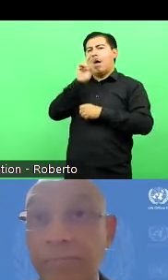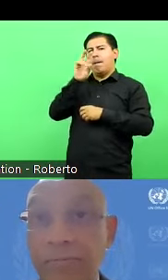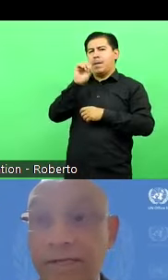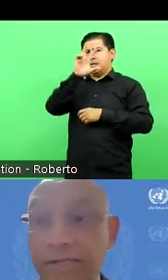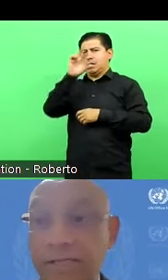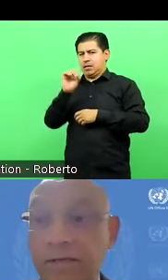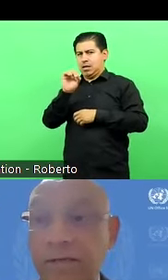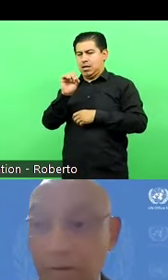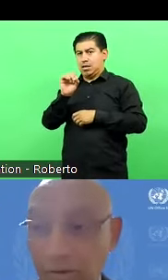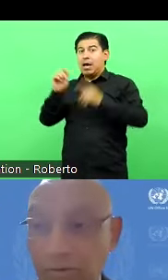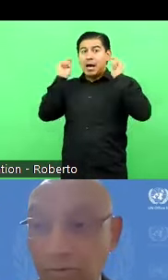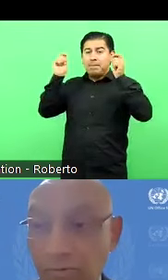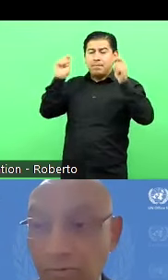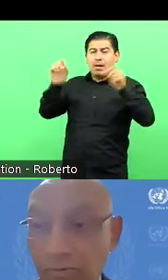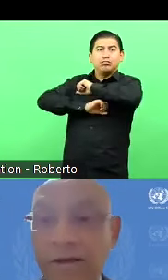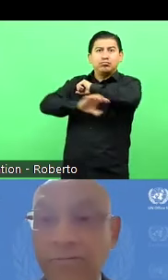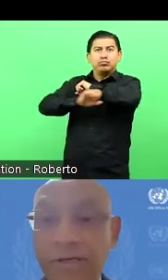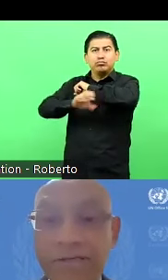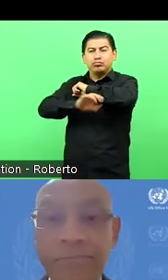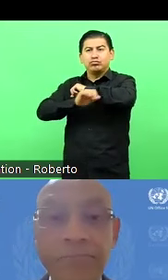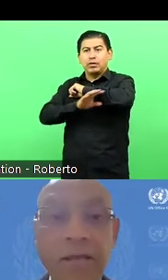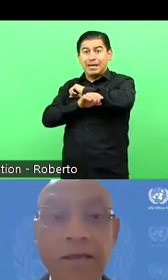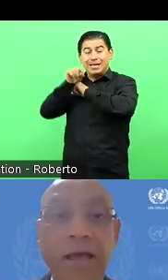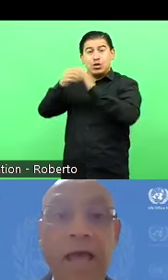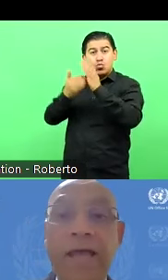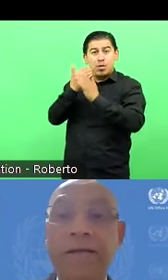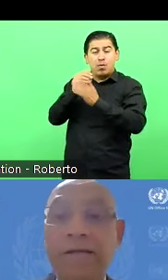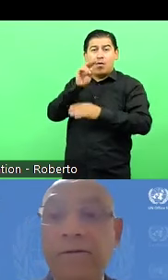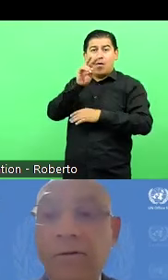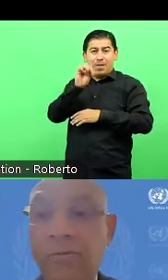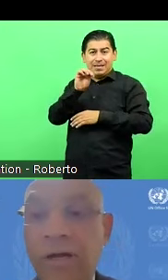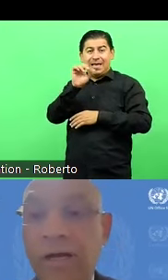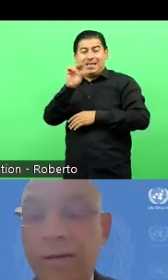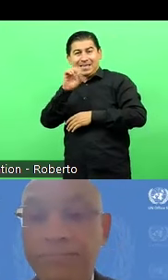towards implementation, but also looking at advocacy. And